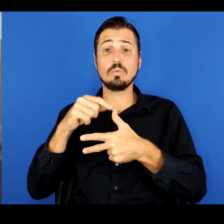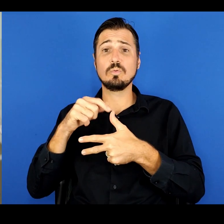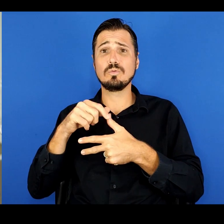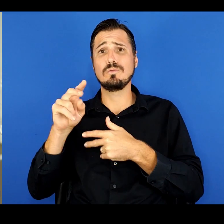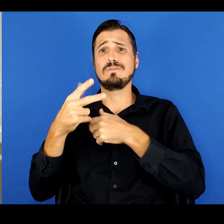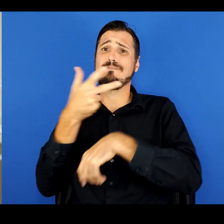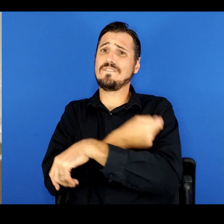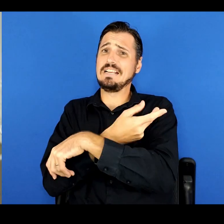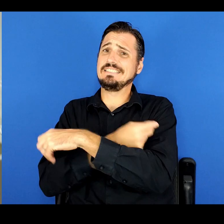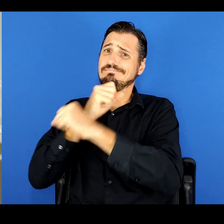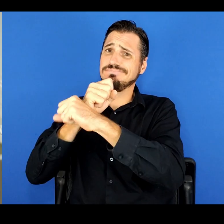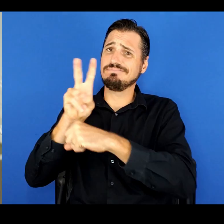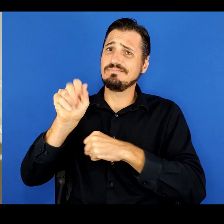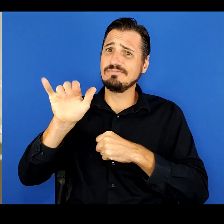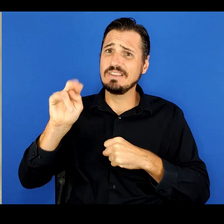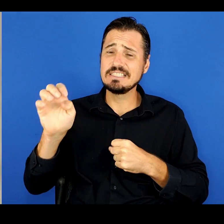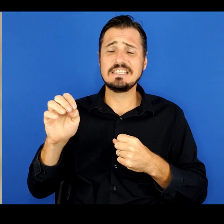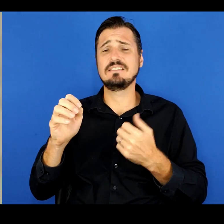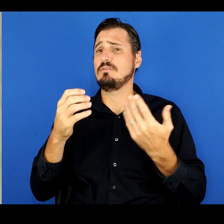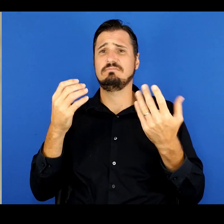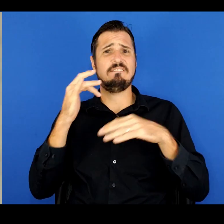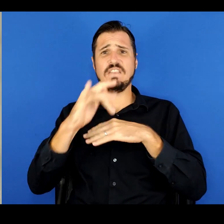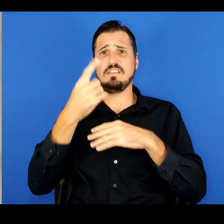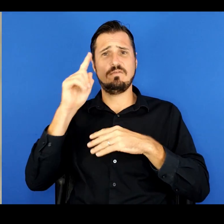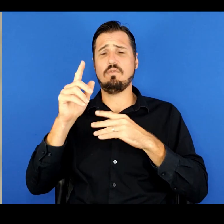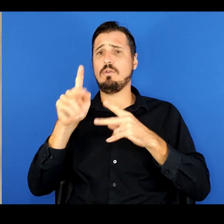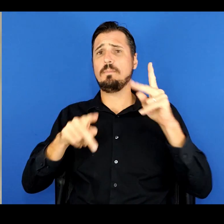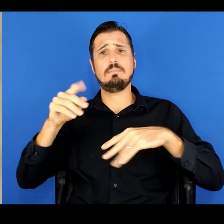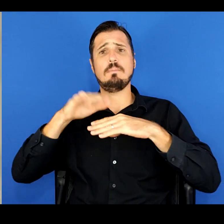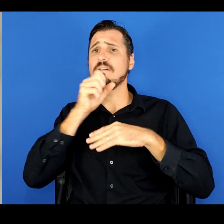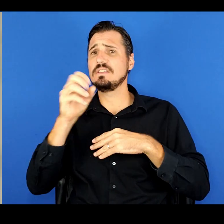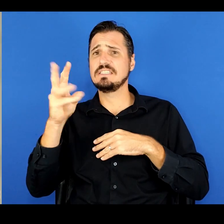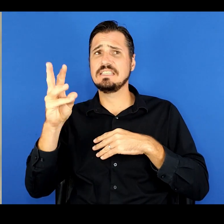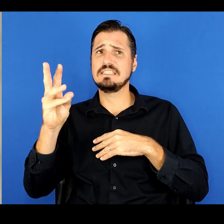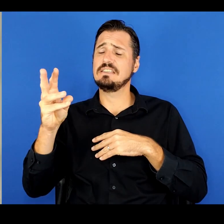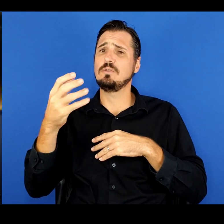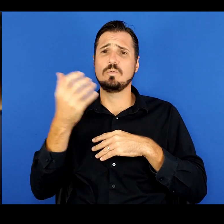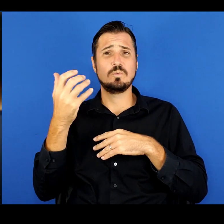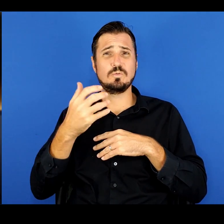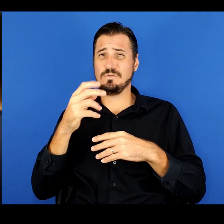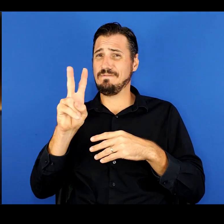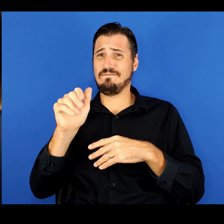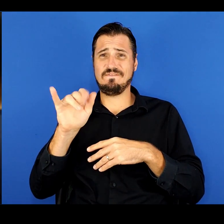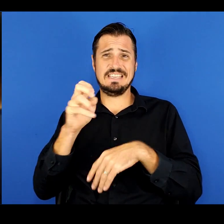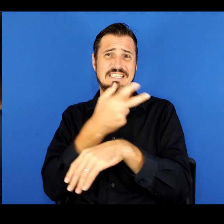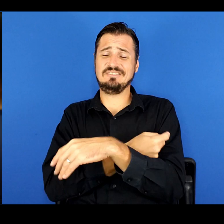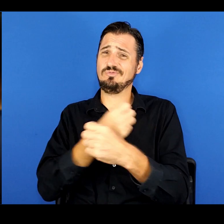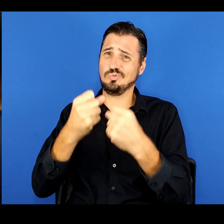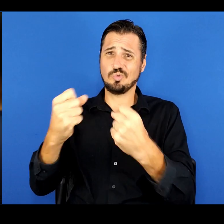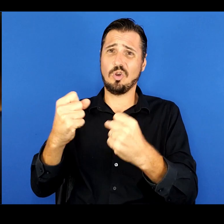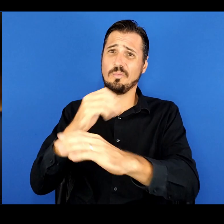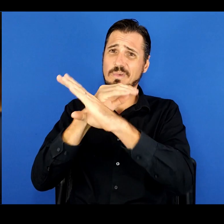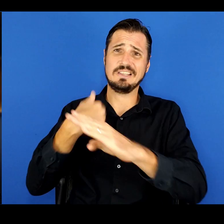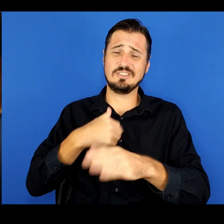foremost, vaccinations are widely available to anyone 16 years of age or older. This is the single strongest new tool that we